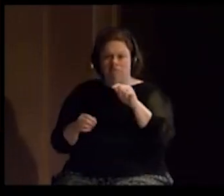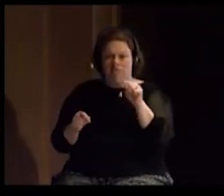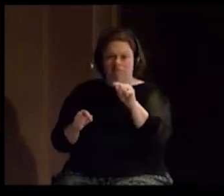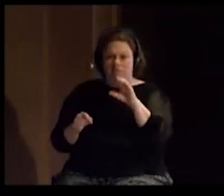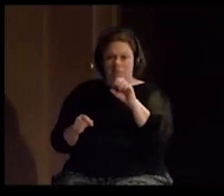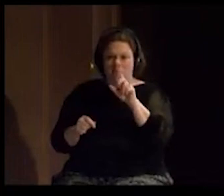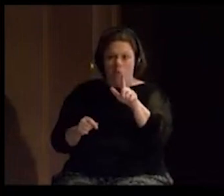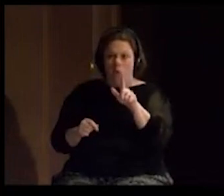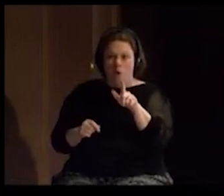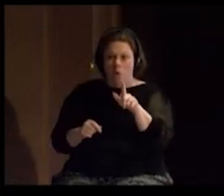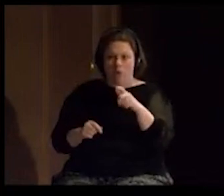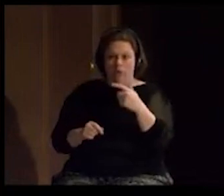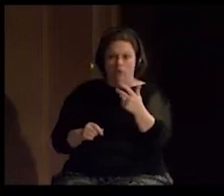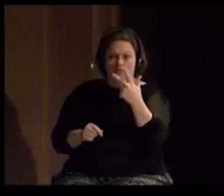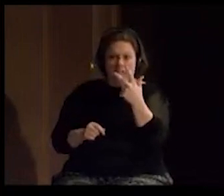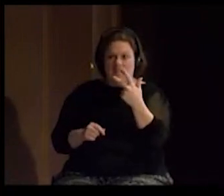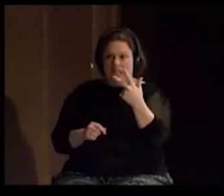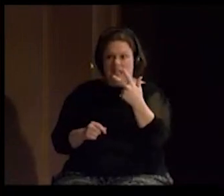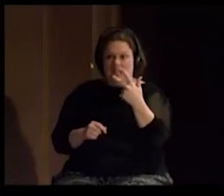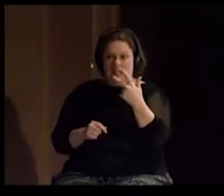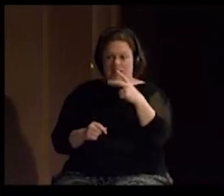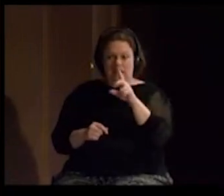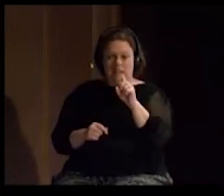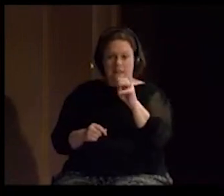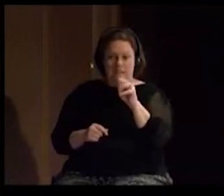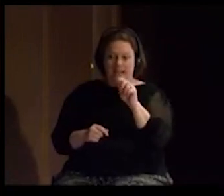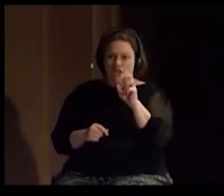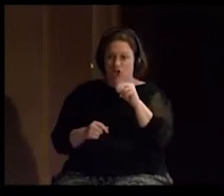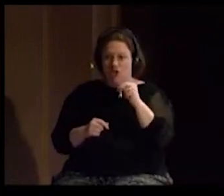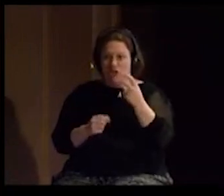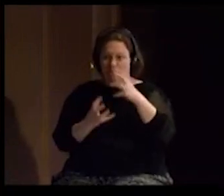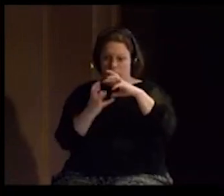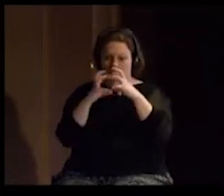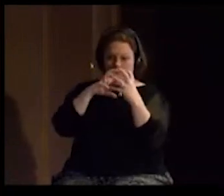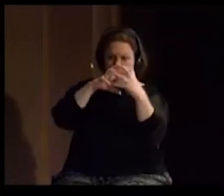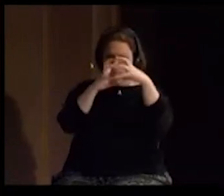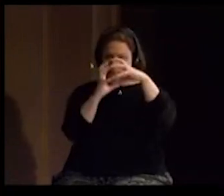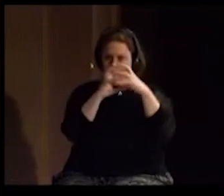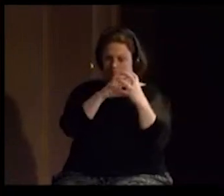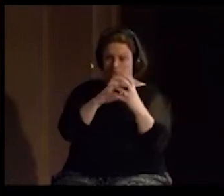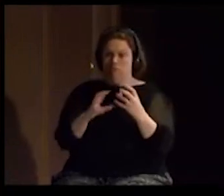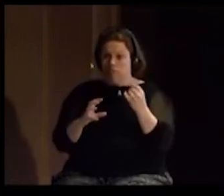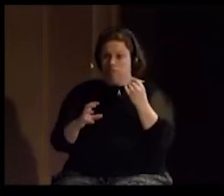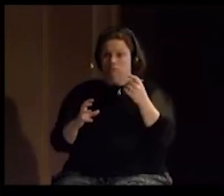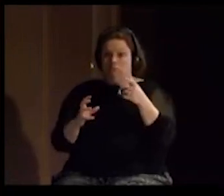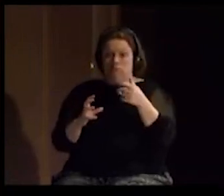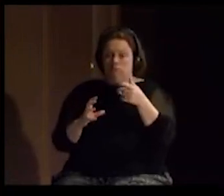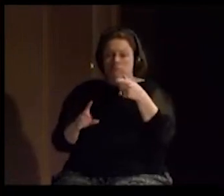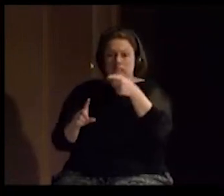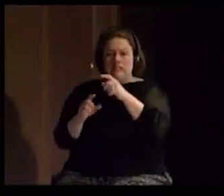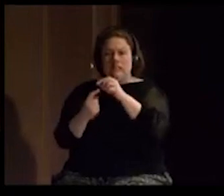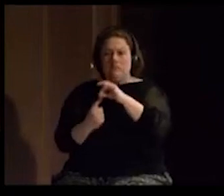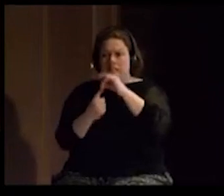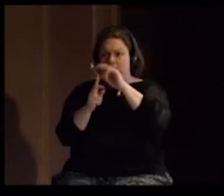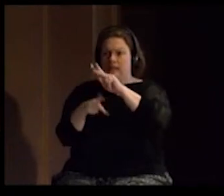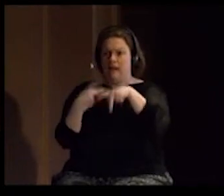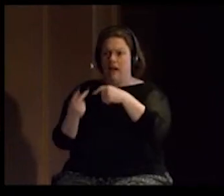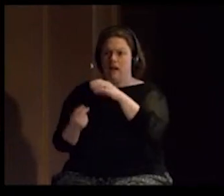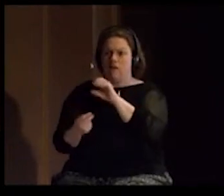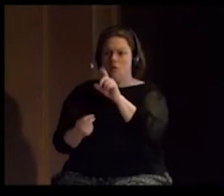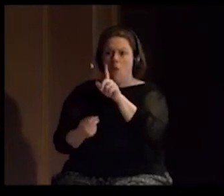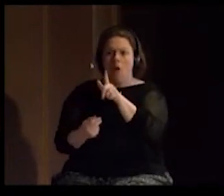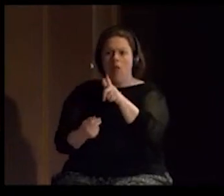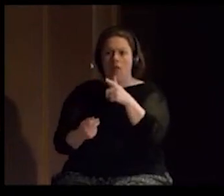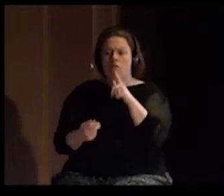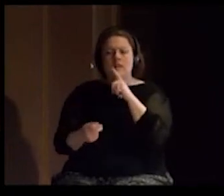very complex three-dimensional structures. When you swim on that reef, you see a ton of fish. They don't seem to be very resilient to these